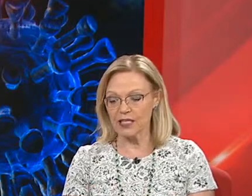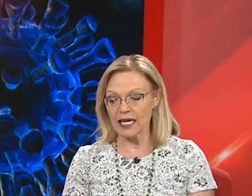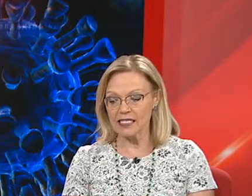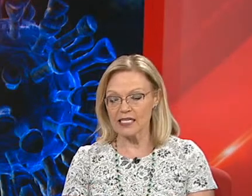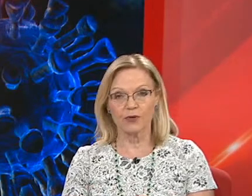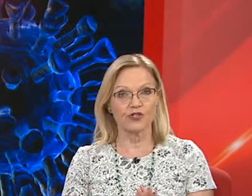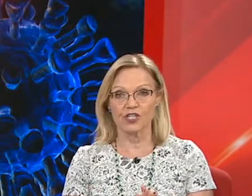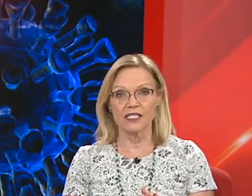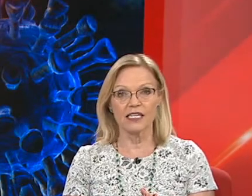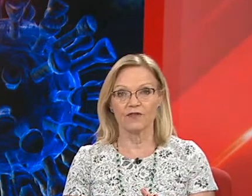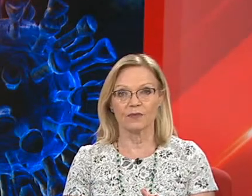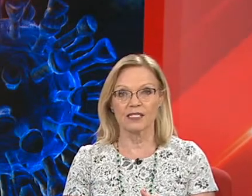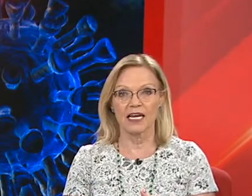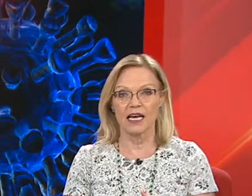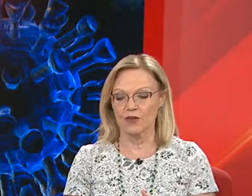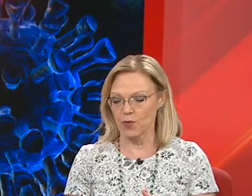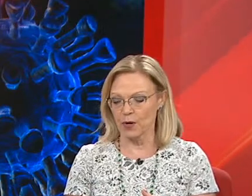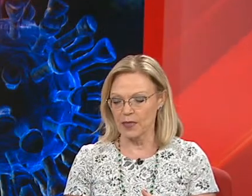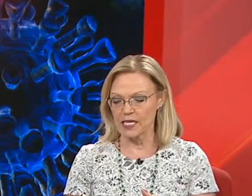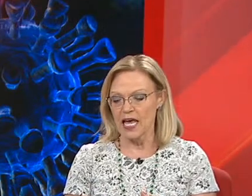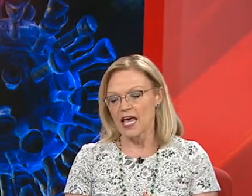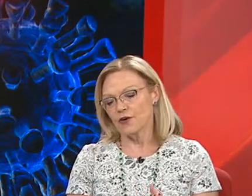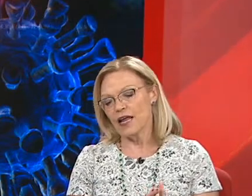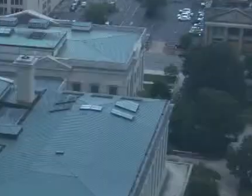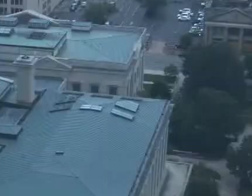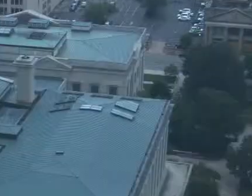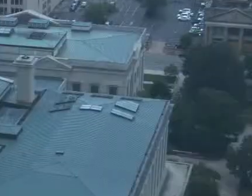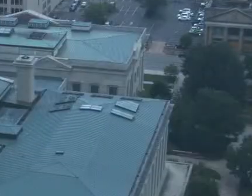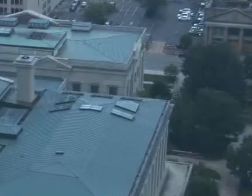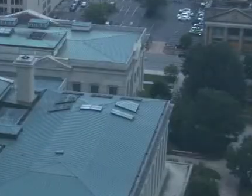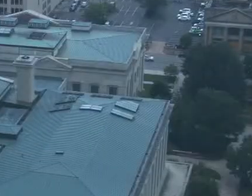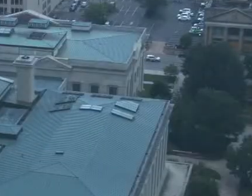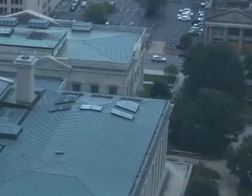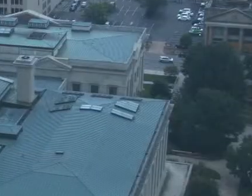reporters. Here are the latest numbers just in from the state health department. There are now